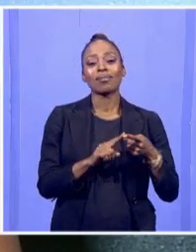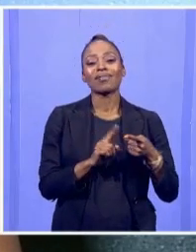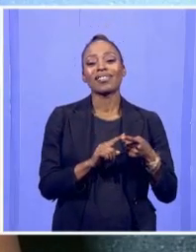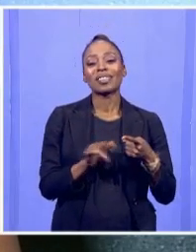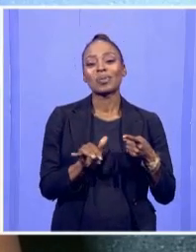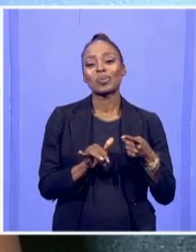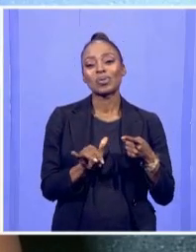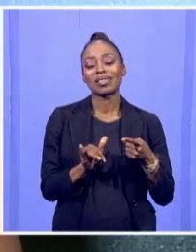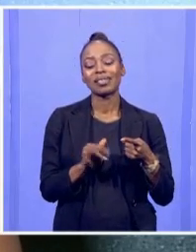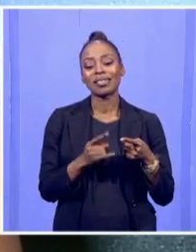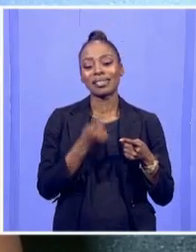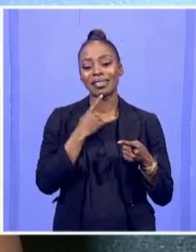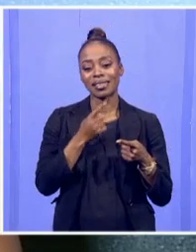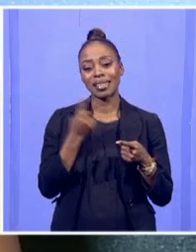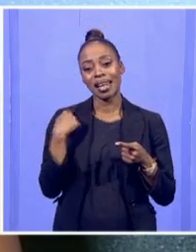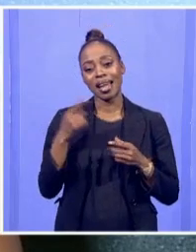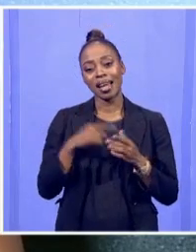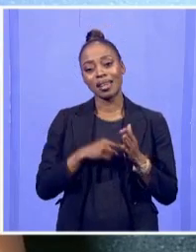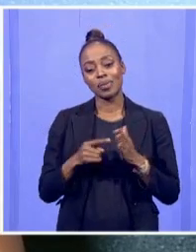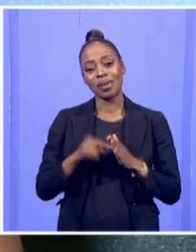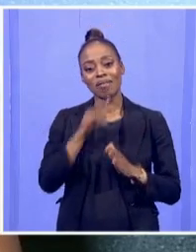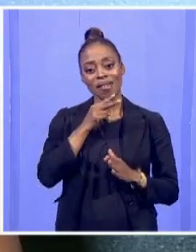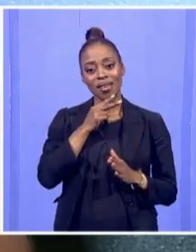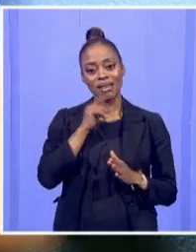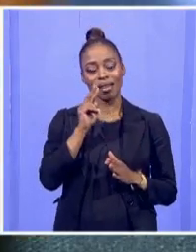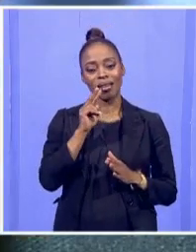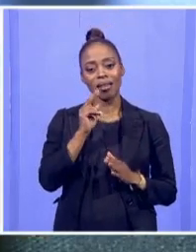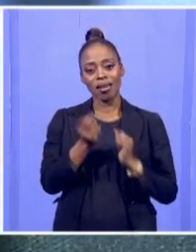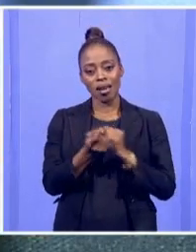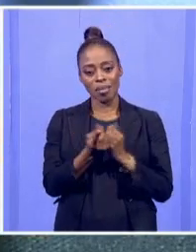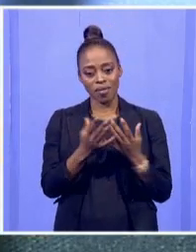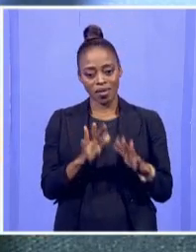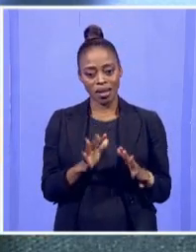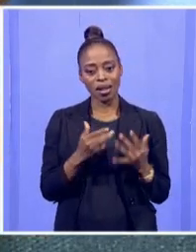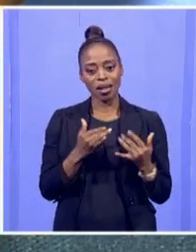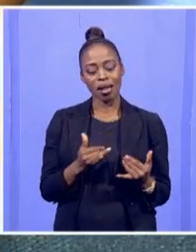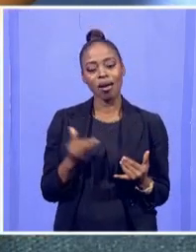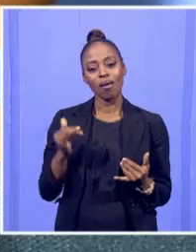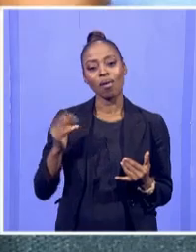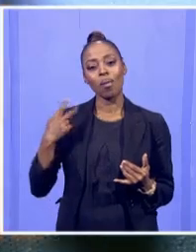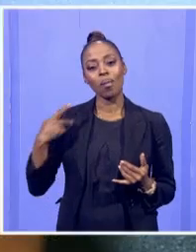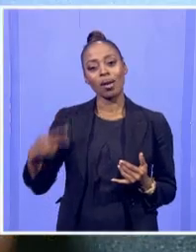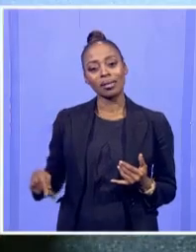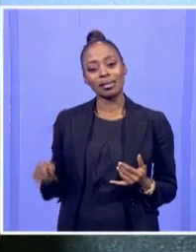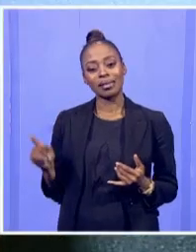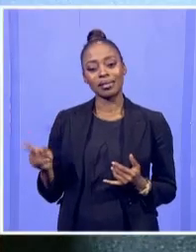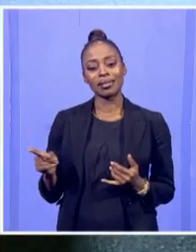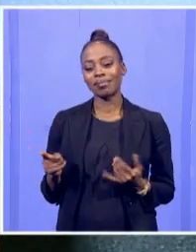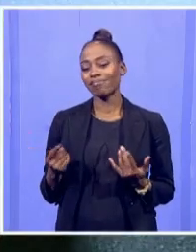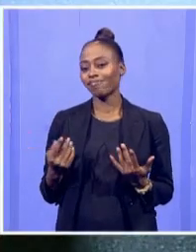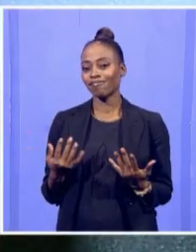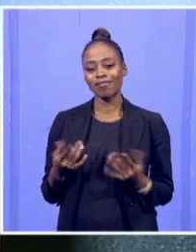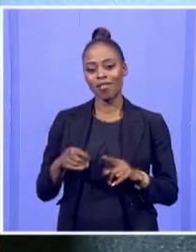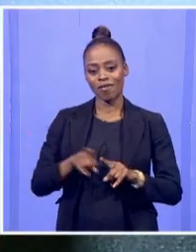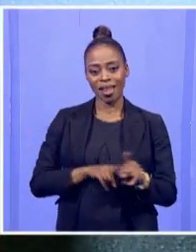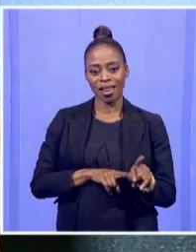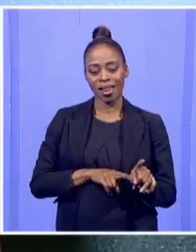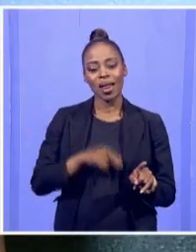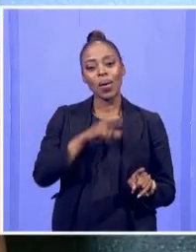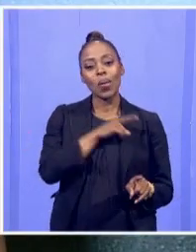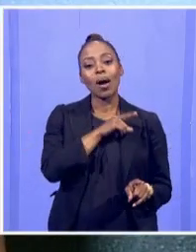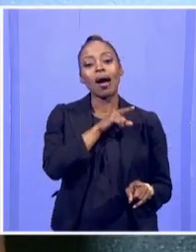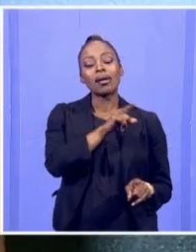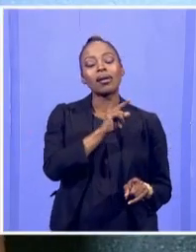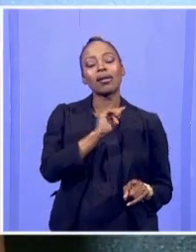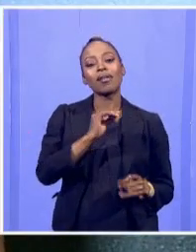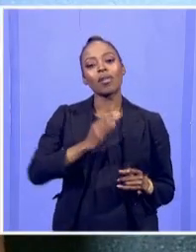one was heard last week, Friday, and unfortunately, the side of Princess Masalanabo was unsuccessful, where they wanted